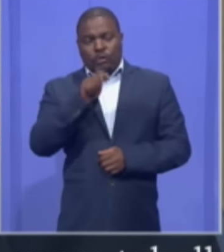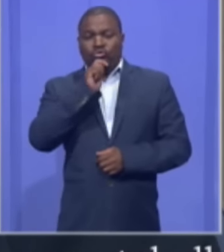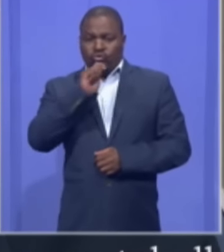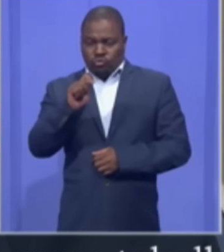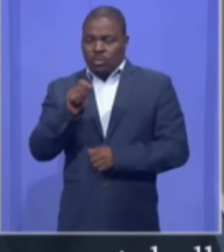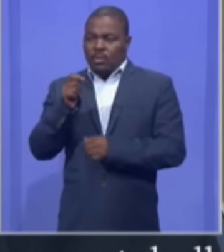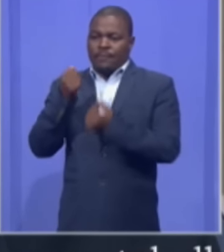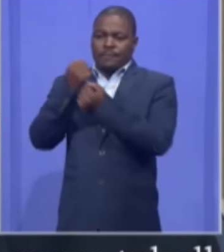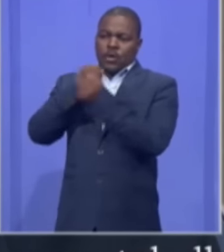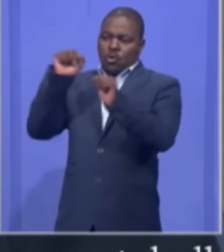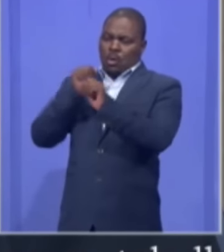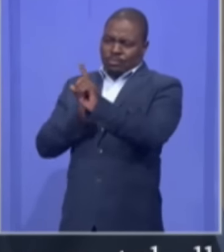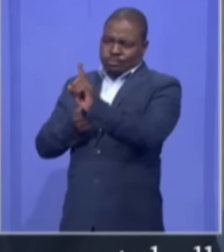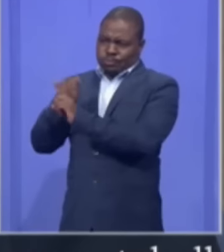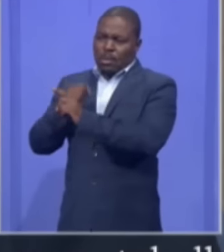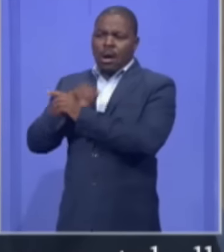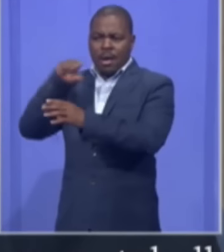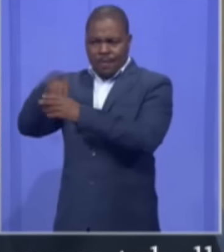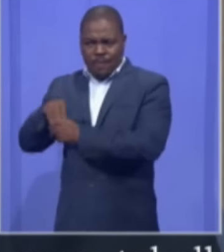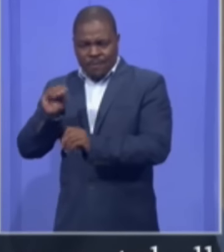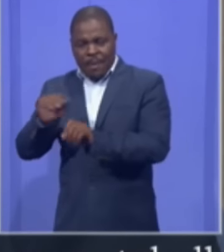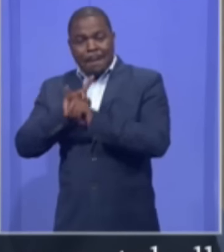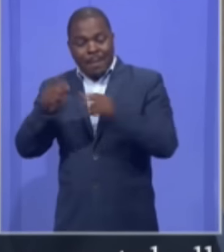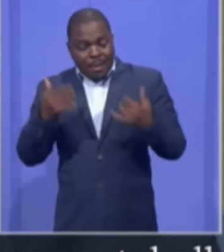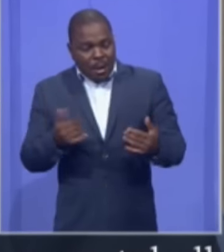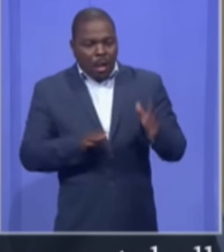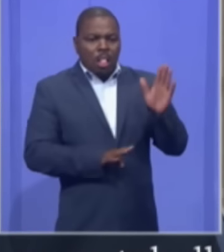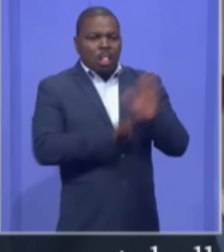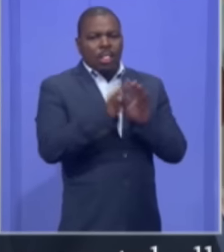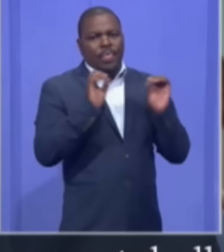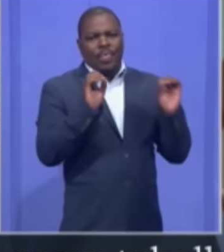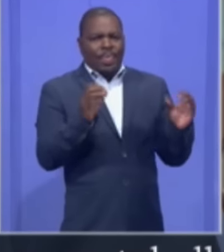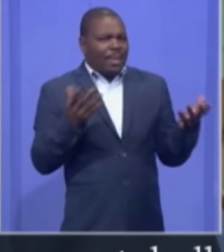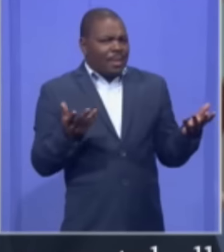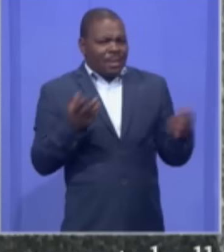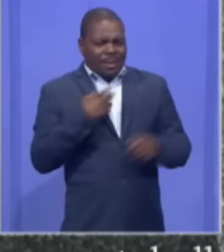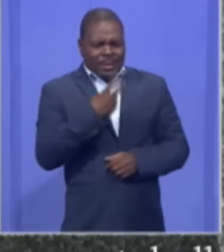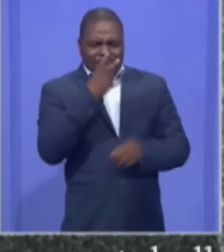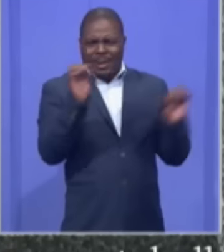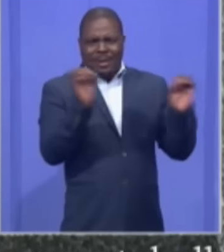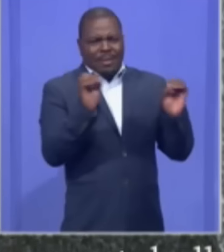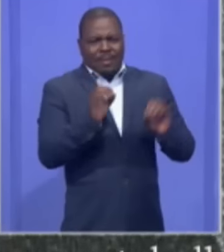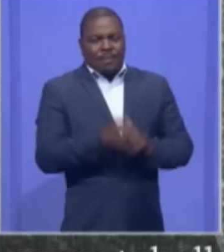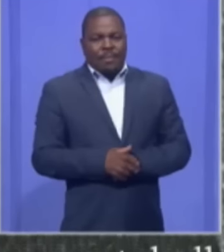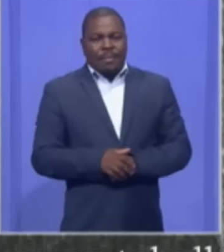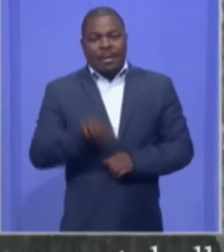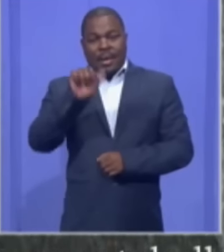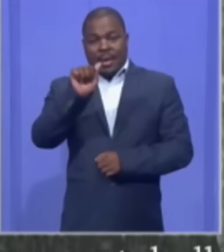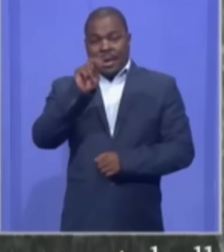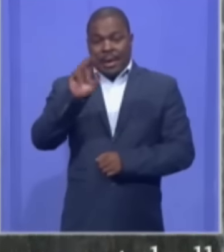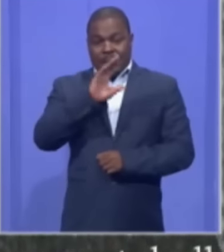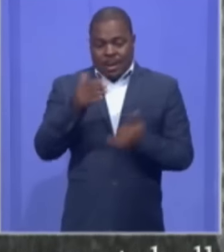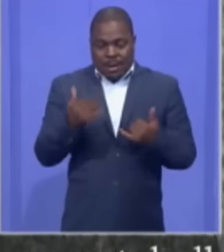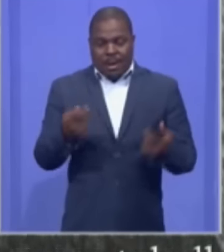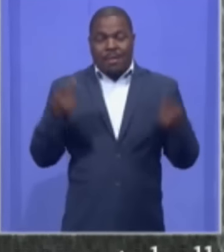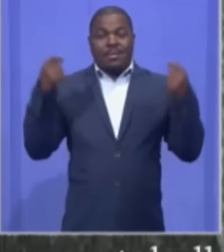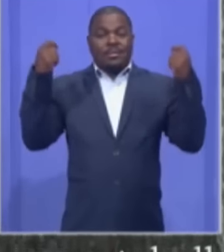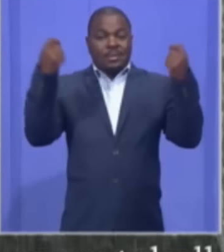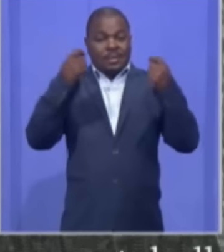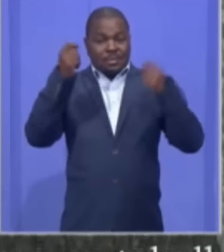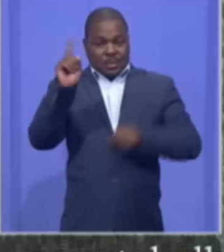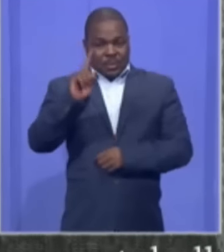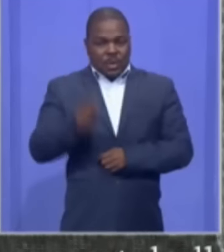mo kgololosego mare ga ena ditlhabololo na re bone sepe ka kwano. jaaka ANC e keteka dingwaga di